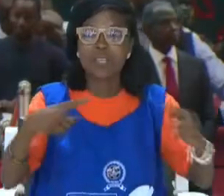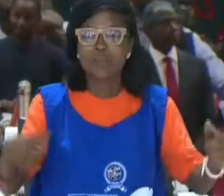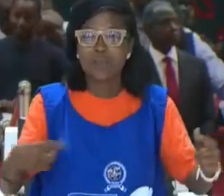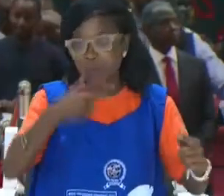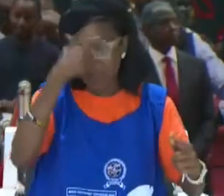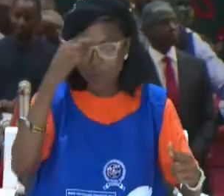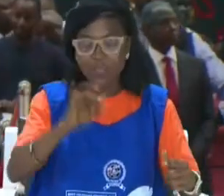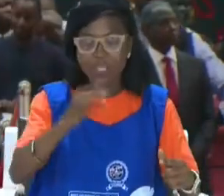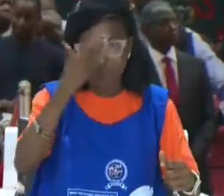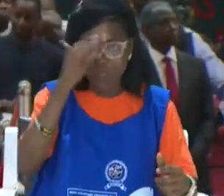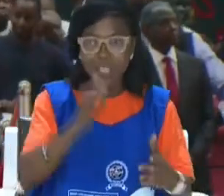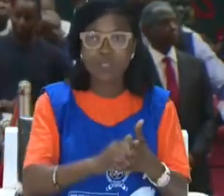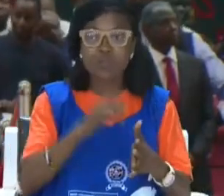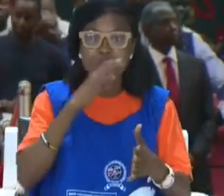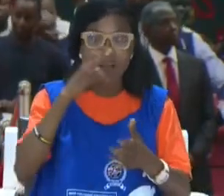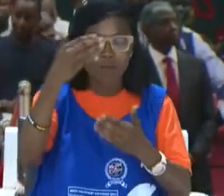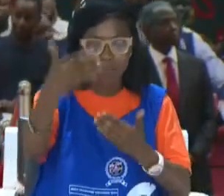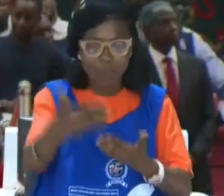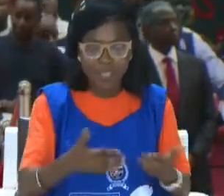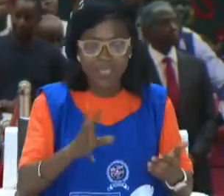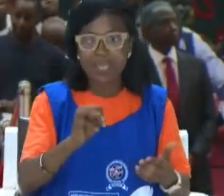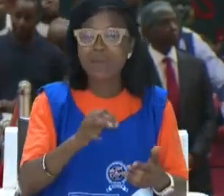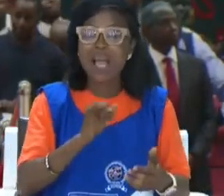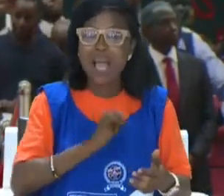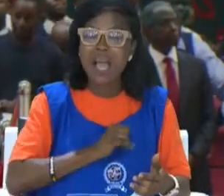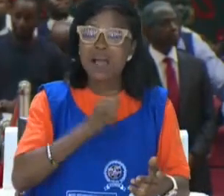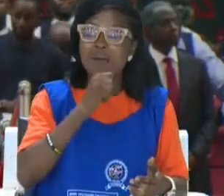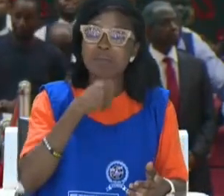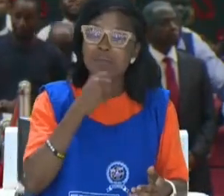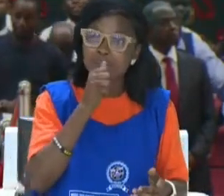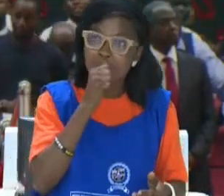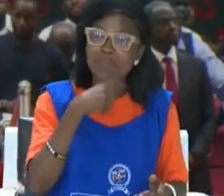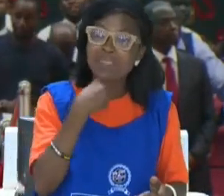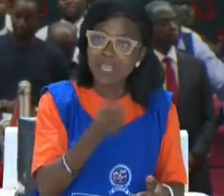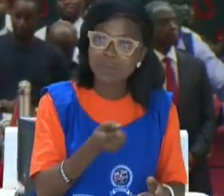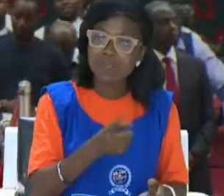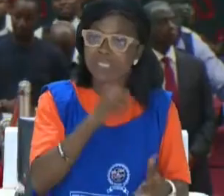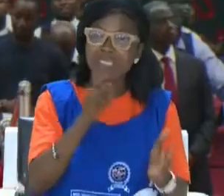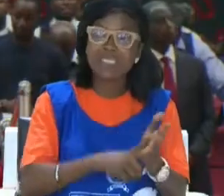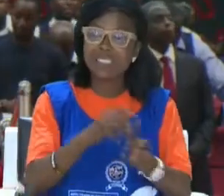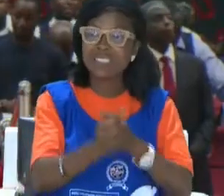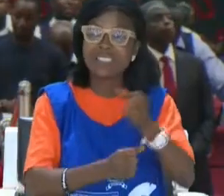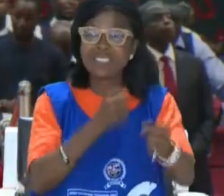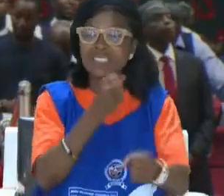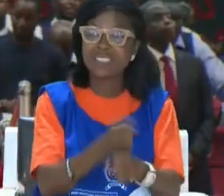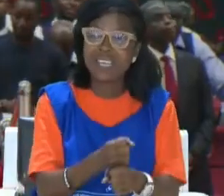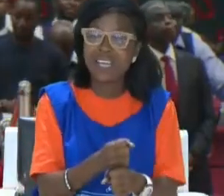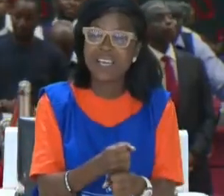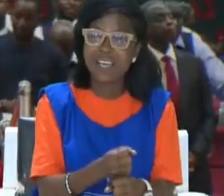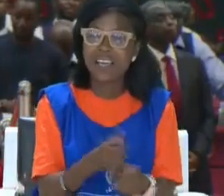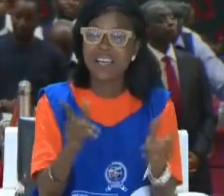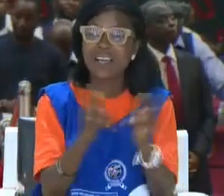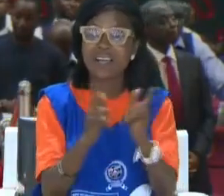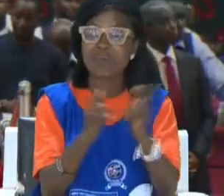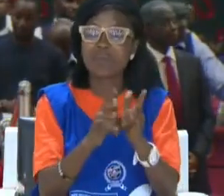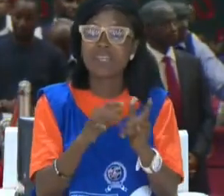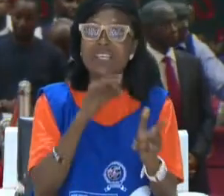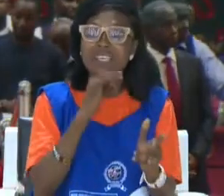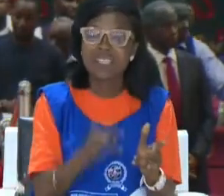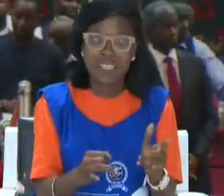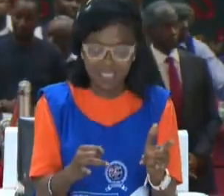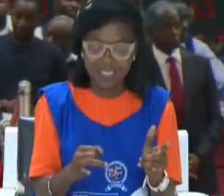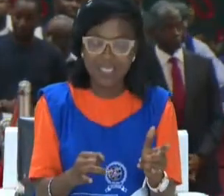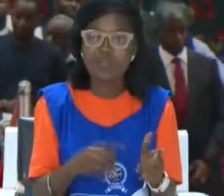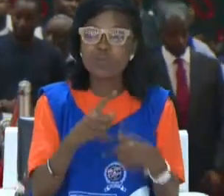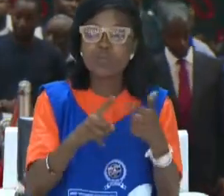here. And I'm telling you, this year's Congress is going to be like no Congress you have ever